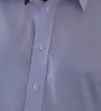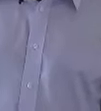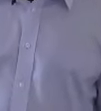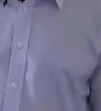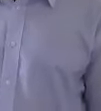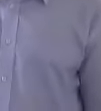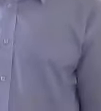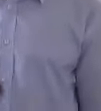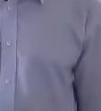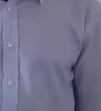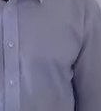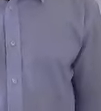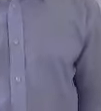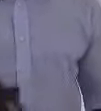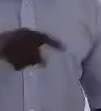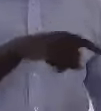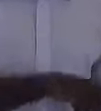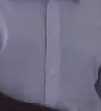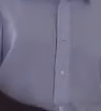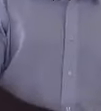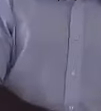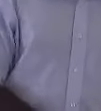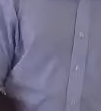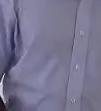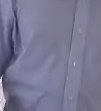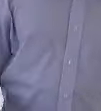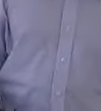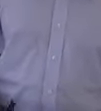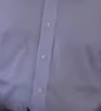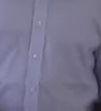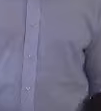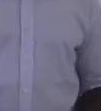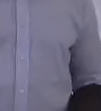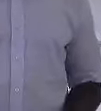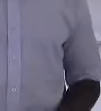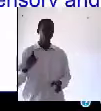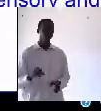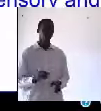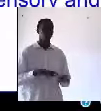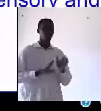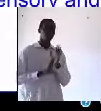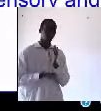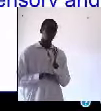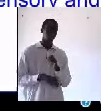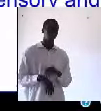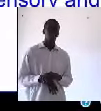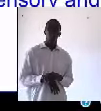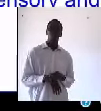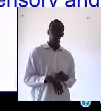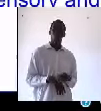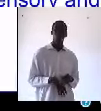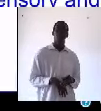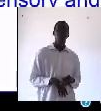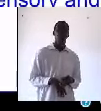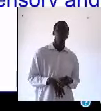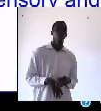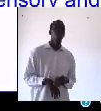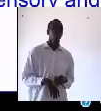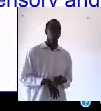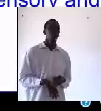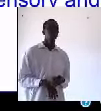and glands. They carry this information to effector organs, to such as muscles and the glands. And the